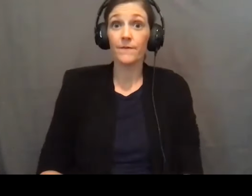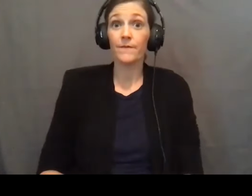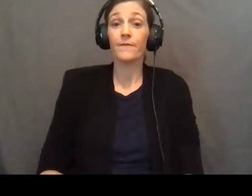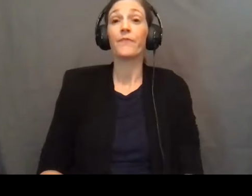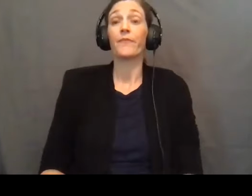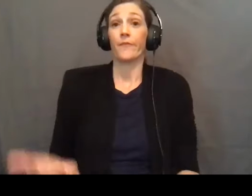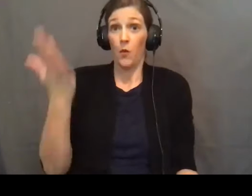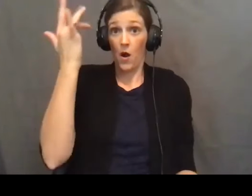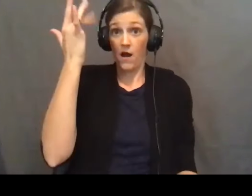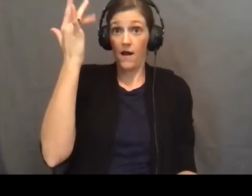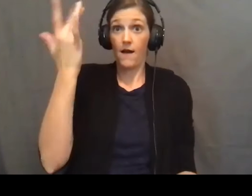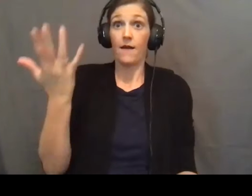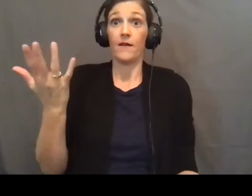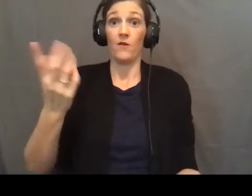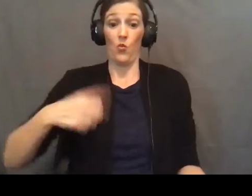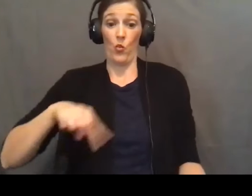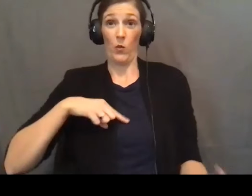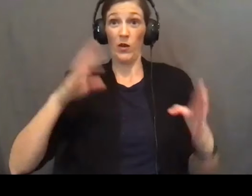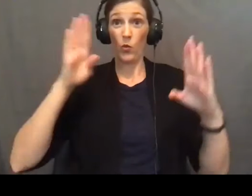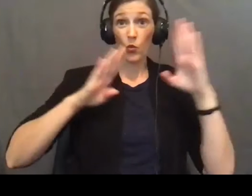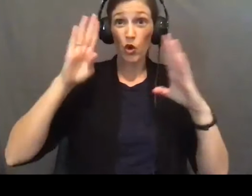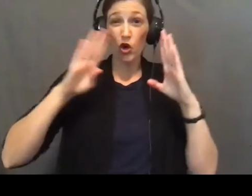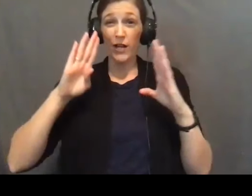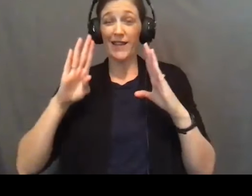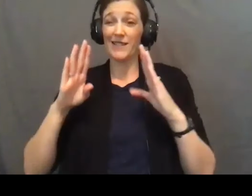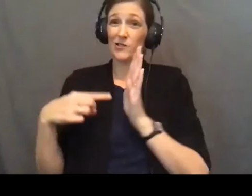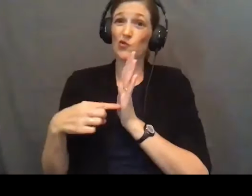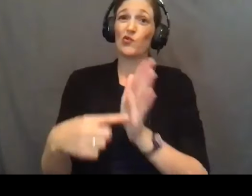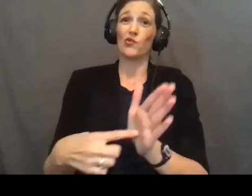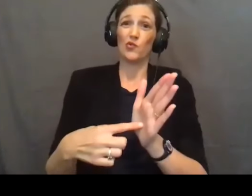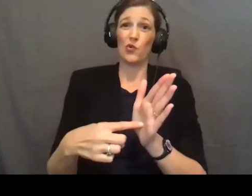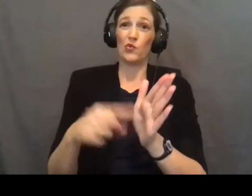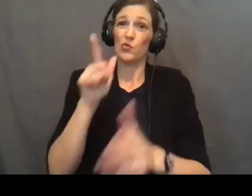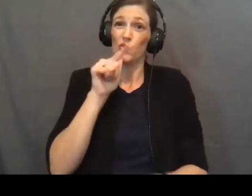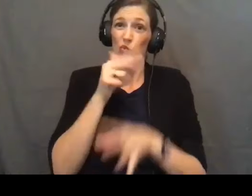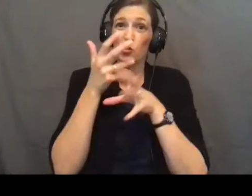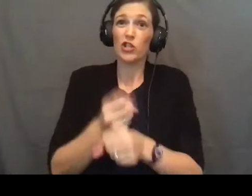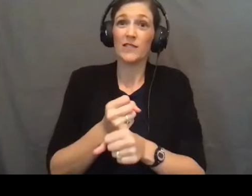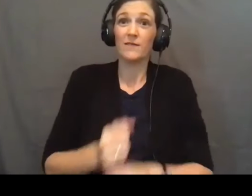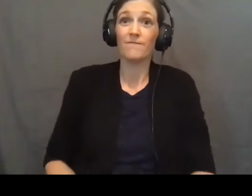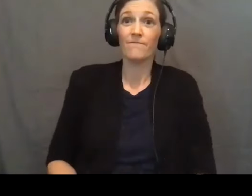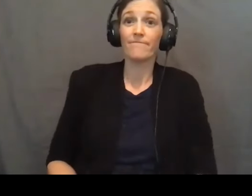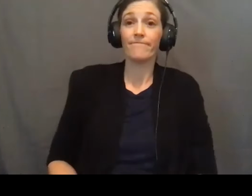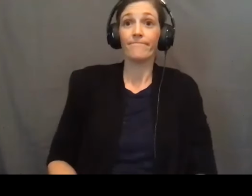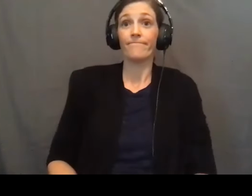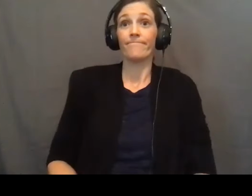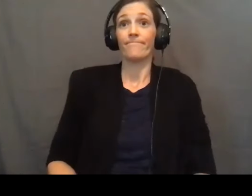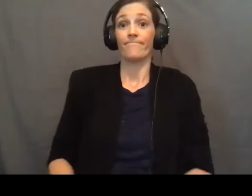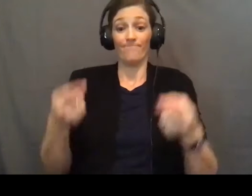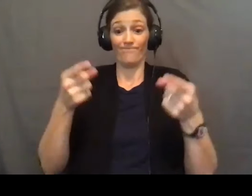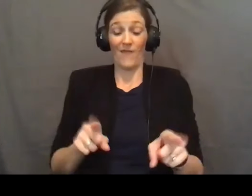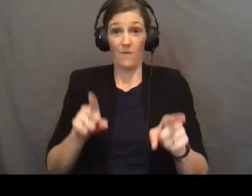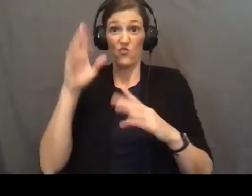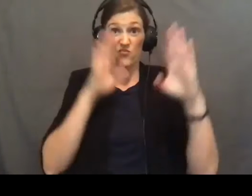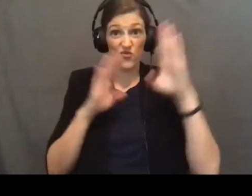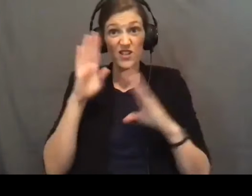Because when we worry, it reveals who we're trusting in. When we worry, it